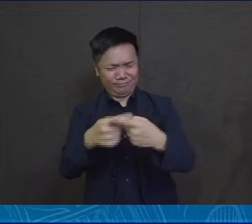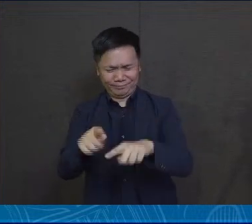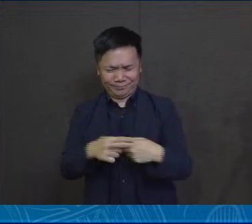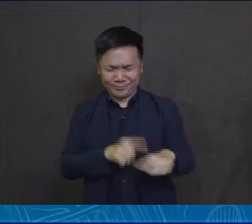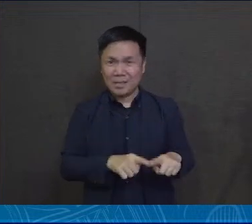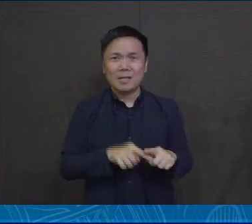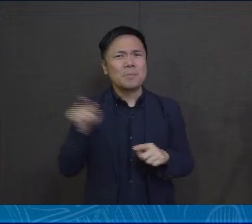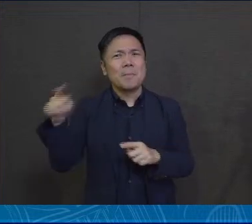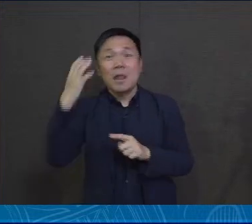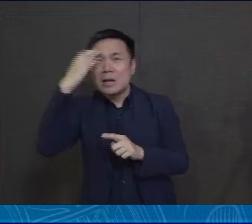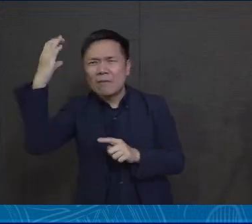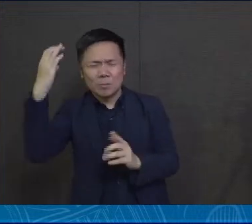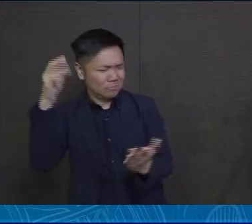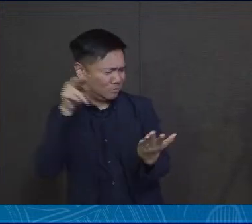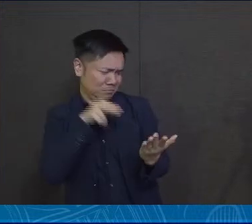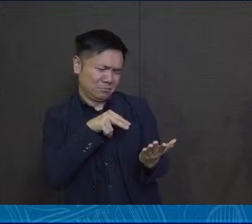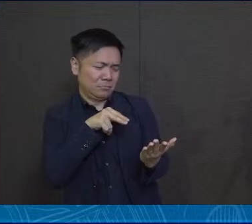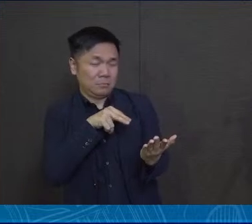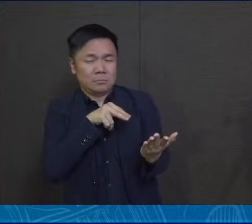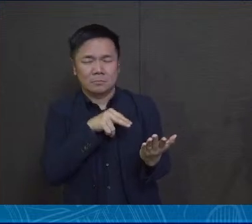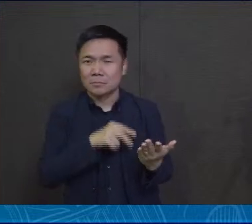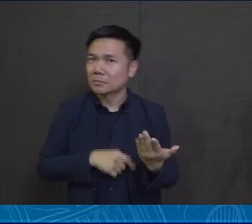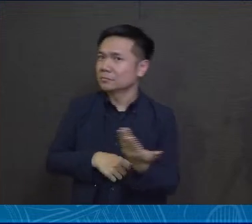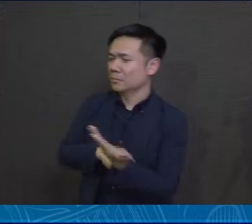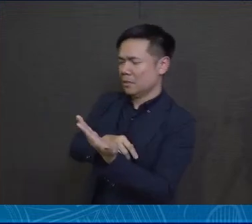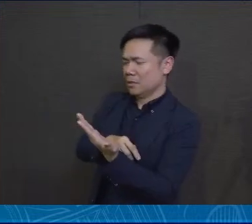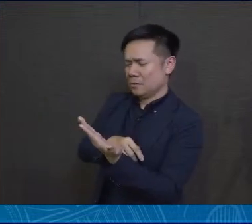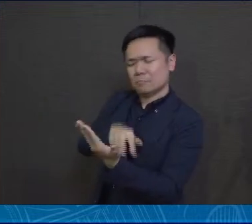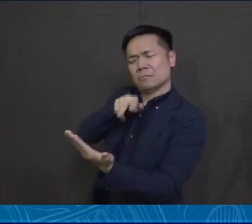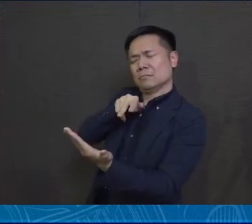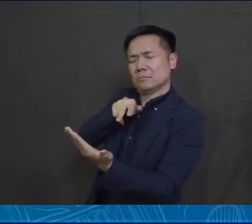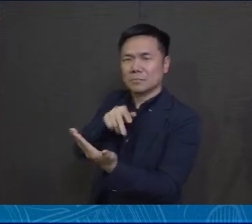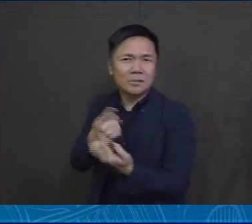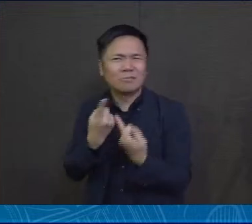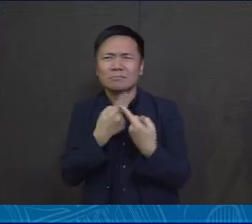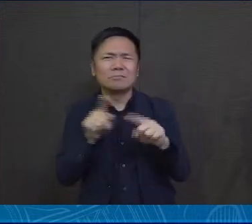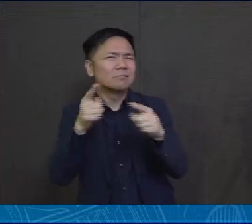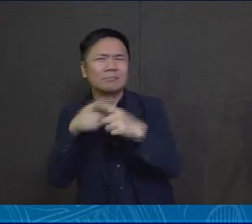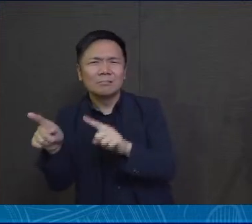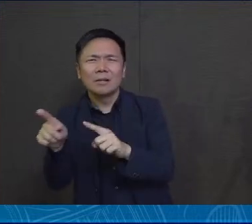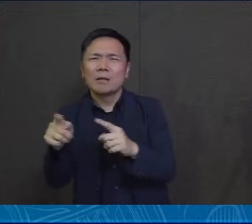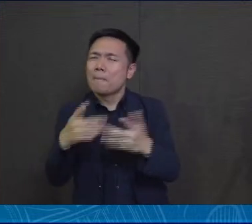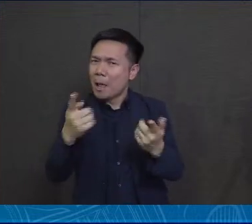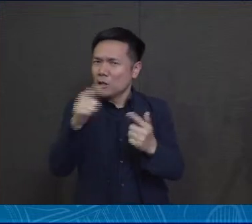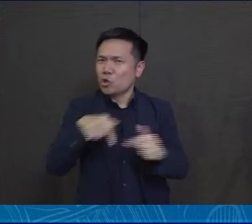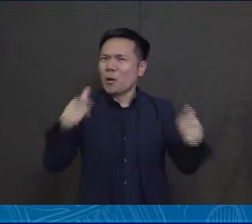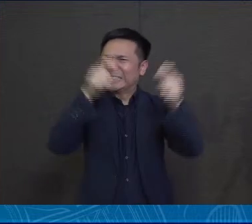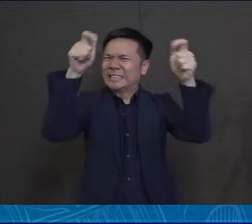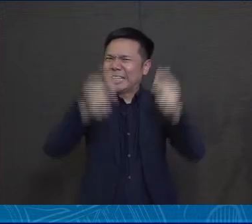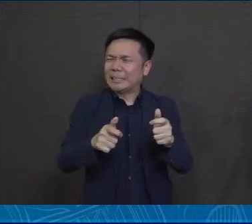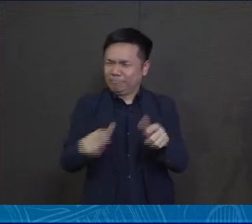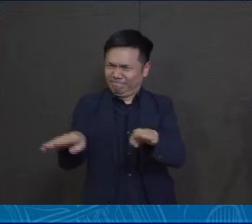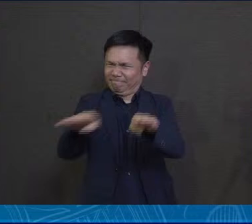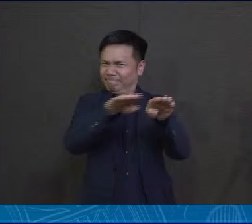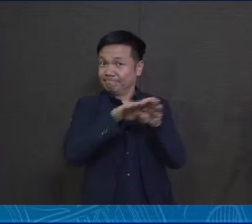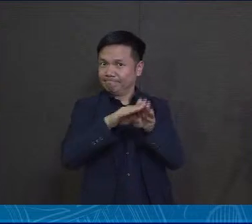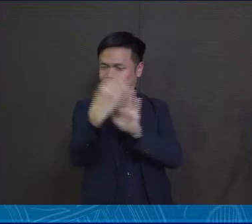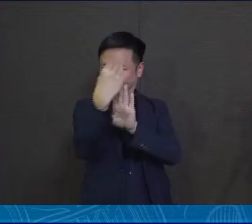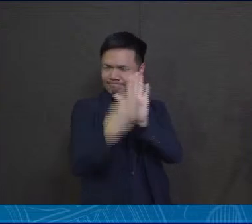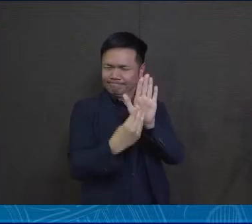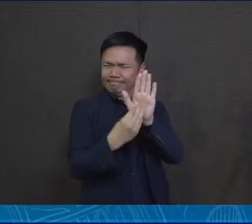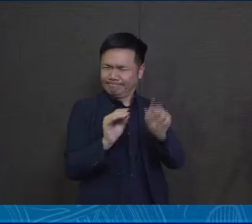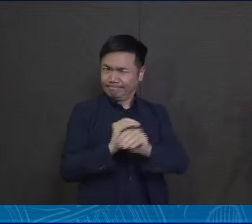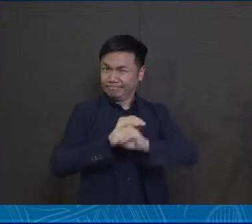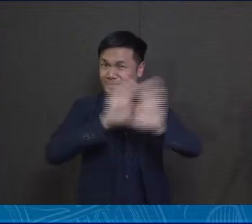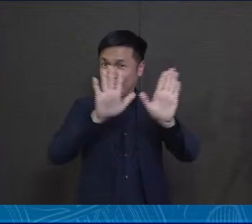not recognise what they have available to them. So being very good communicators to help people to fully understand and